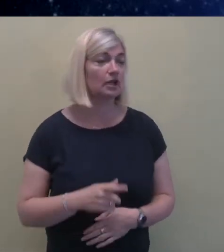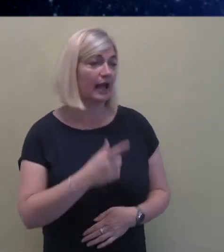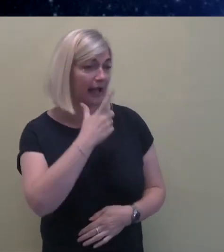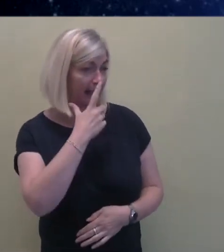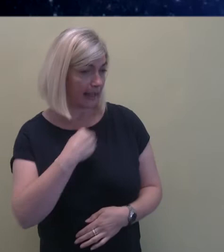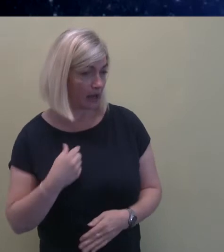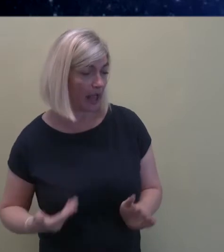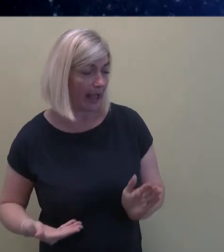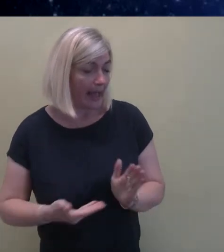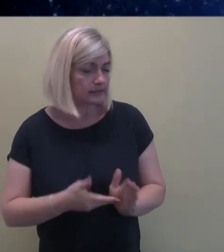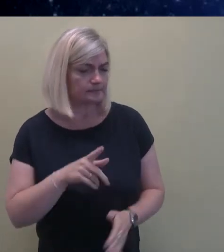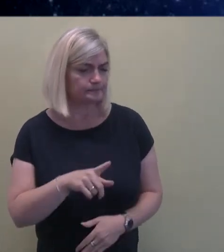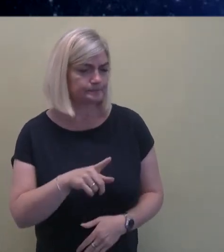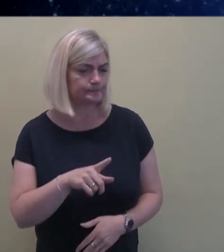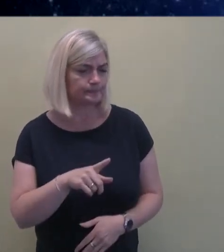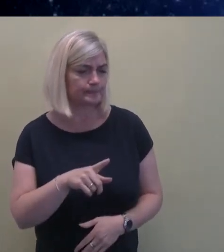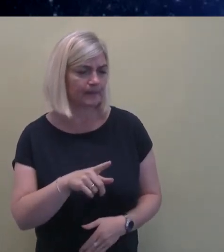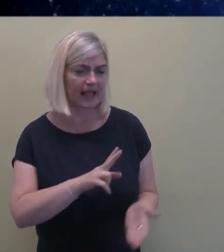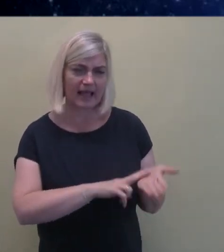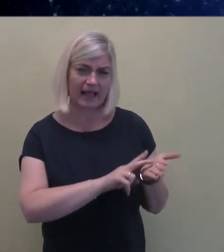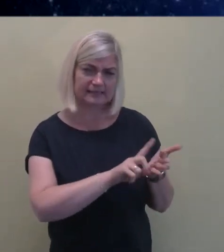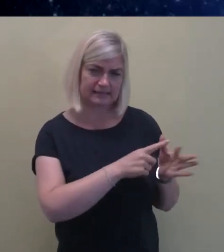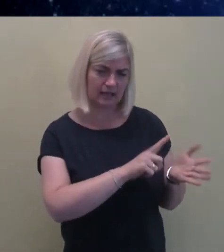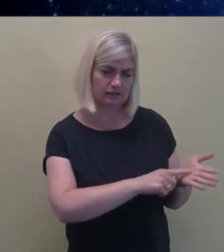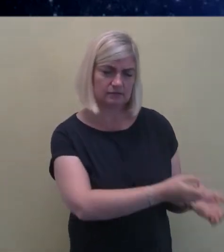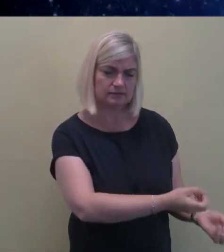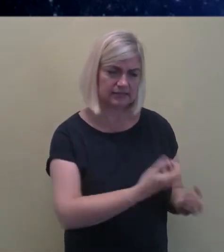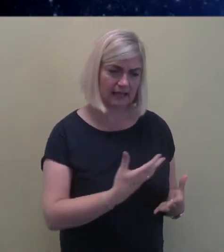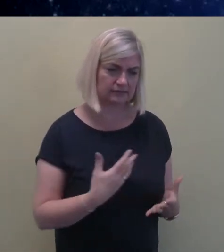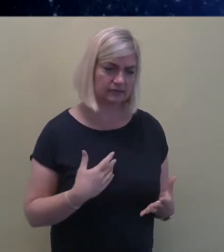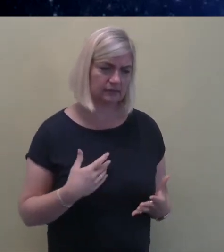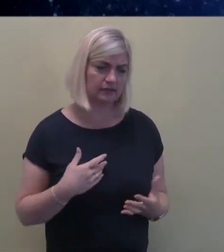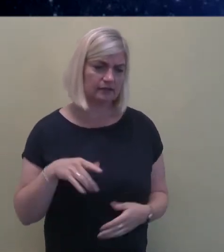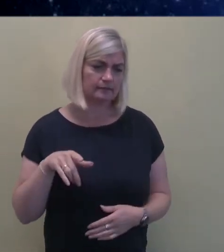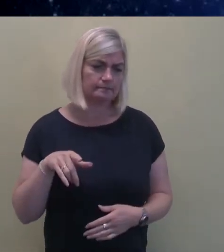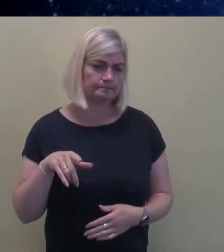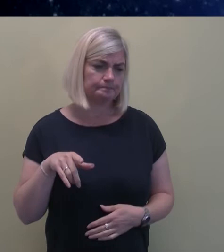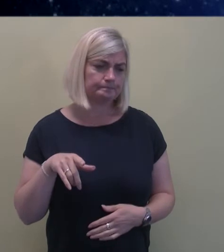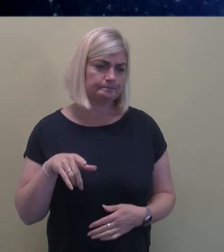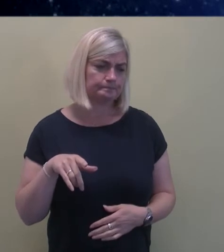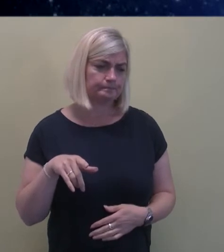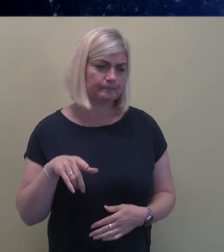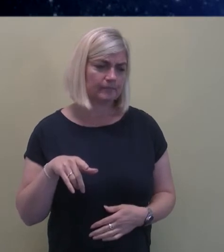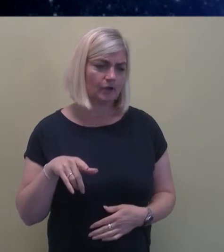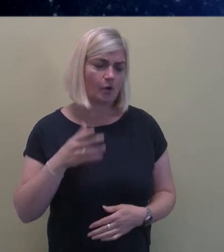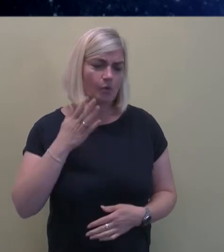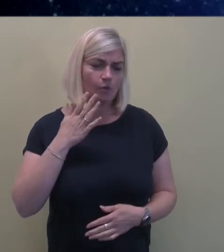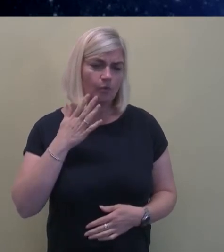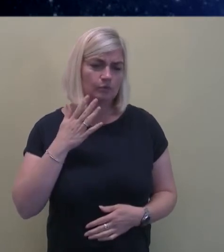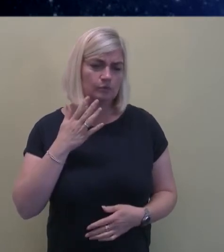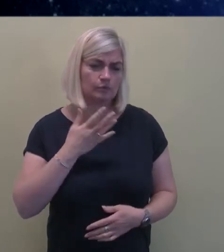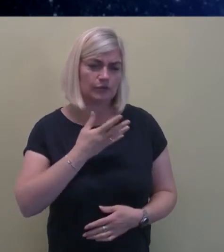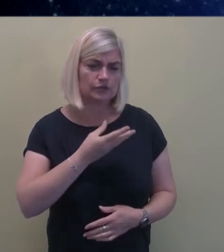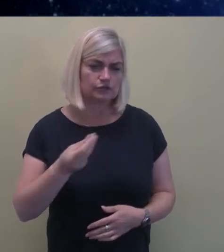3 courses, we have bursaries and funding, especially Tony can then give us some information on that, to